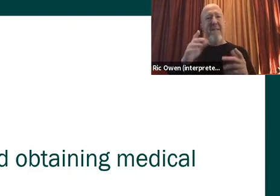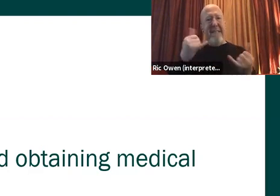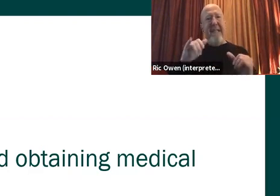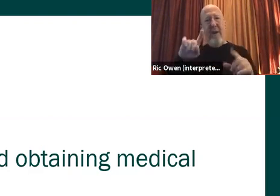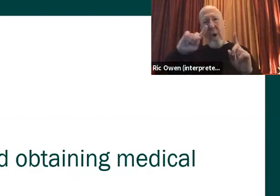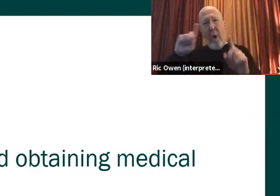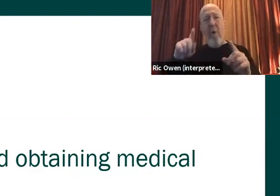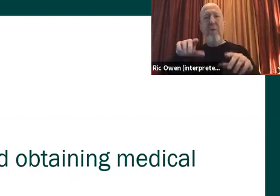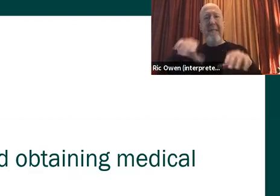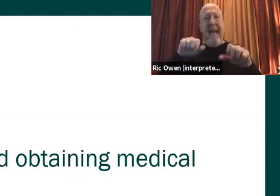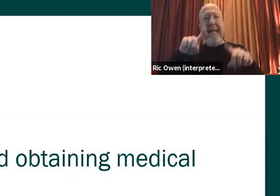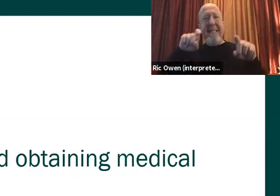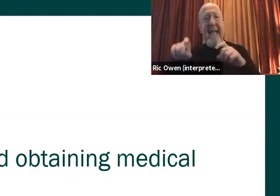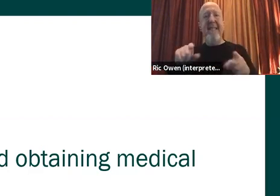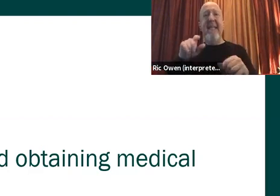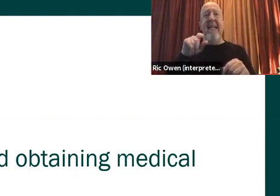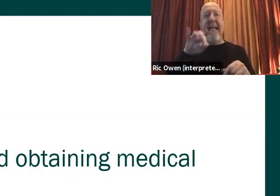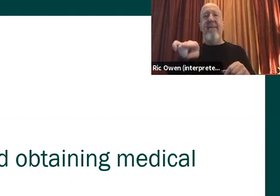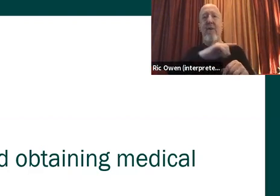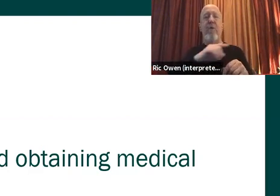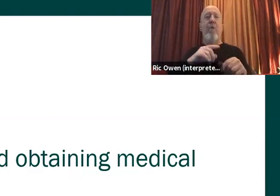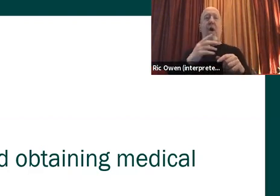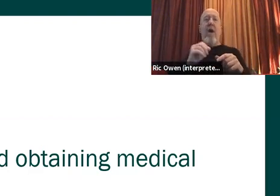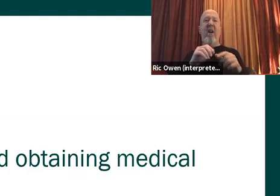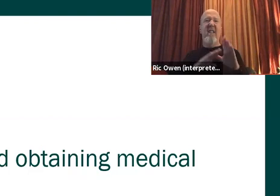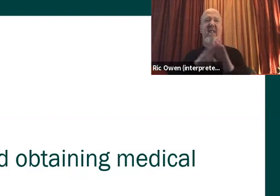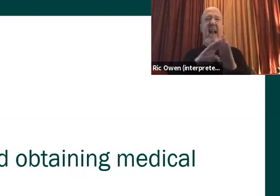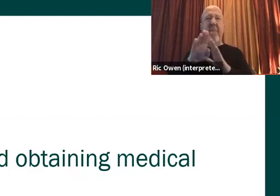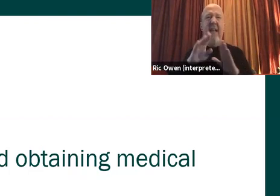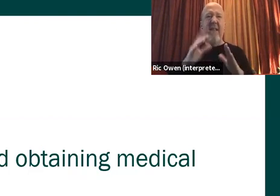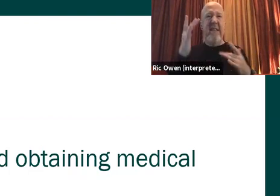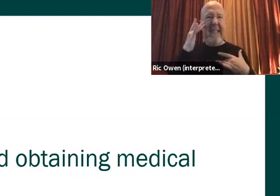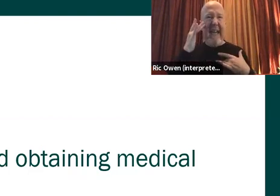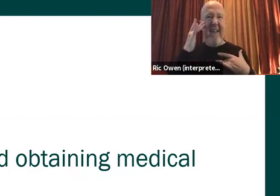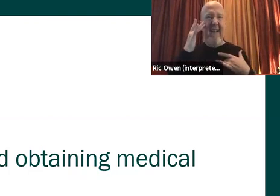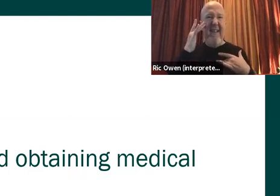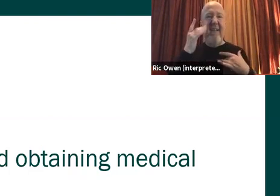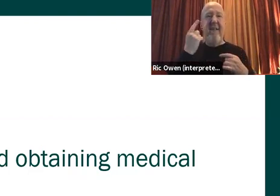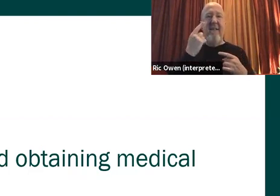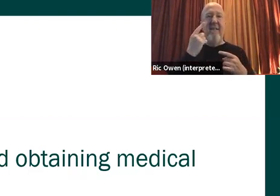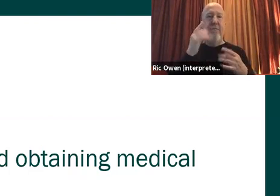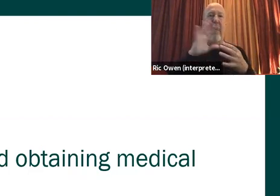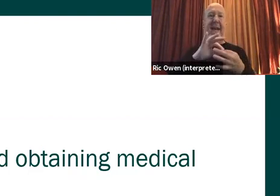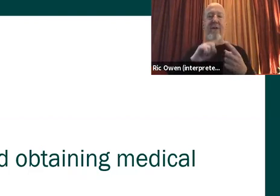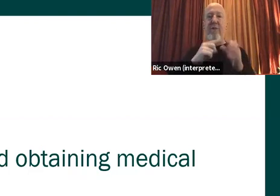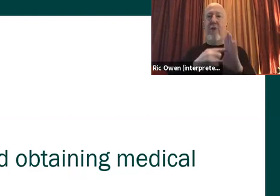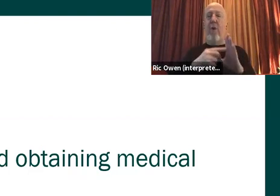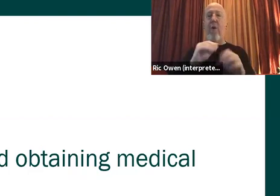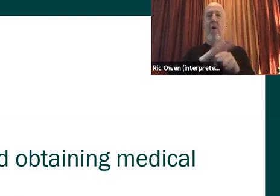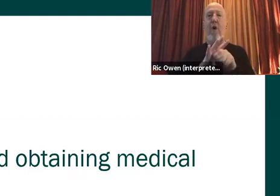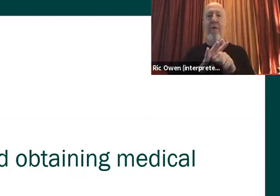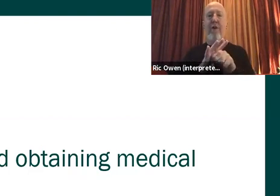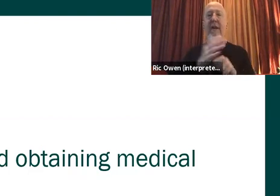are developing the emergency warning signs for COVID-19. And these are available online from